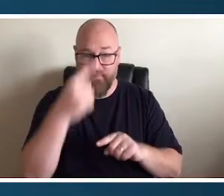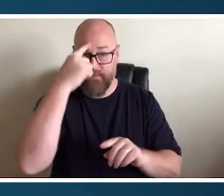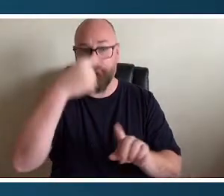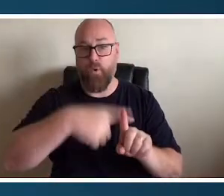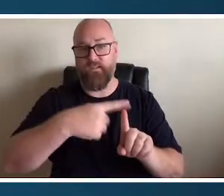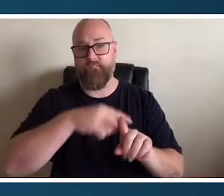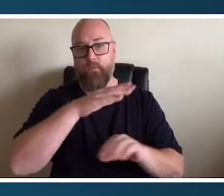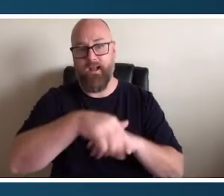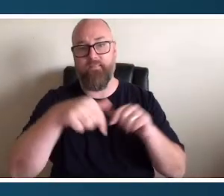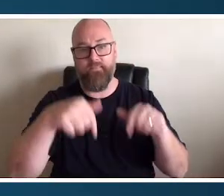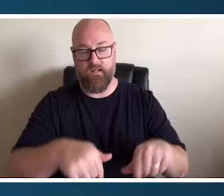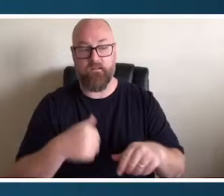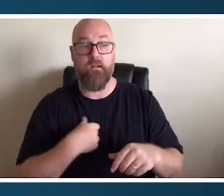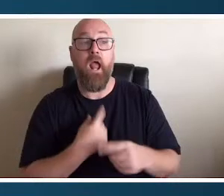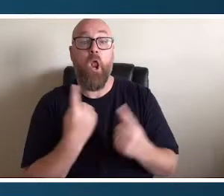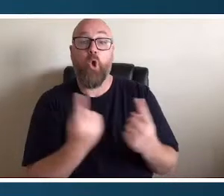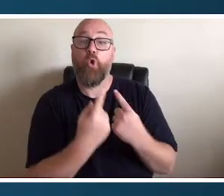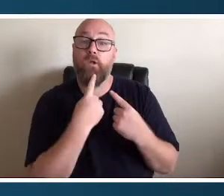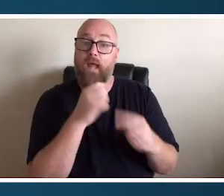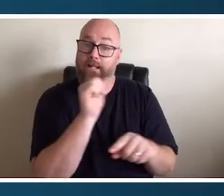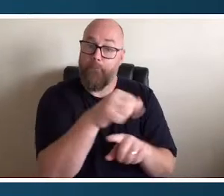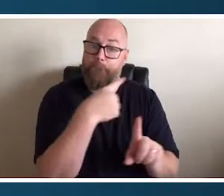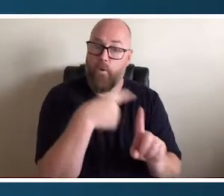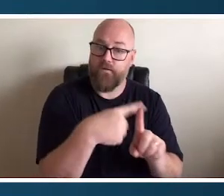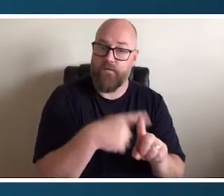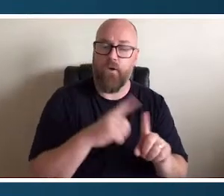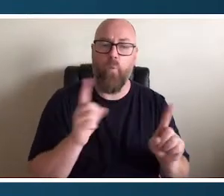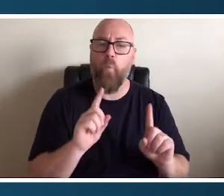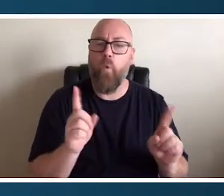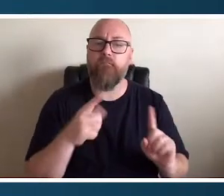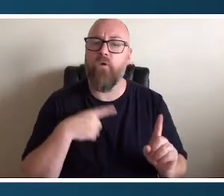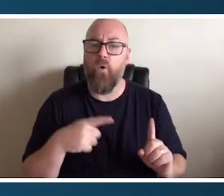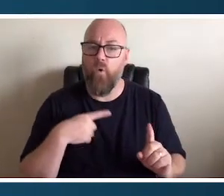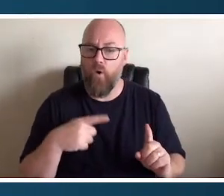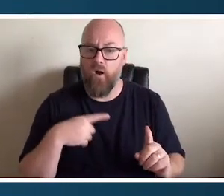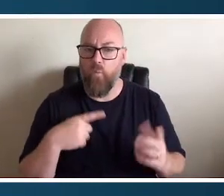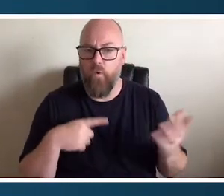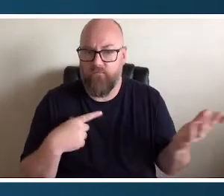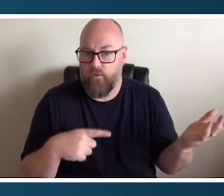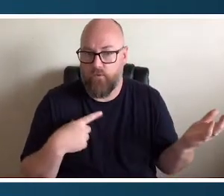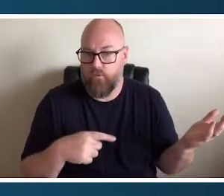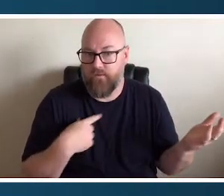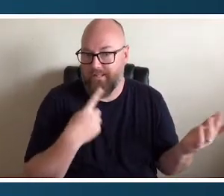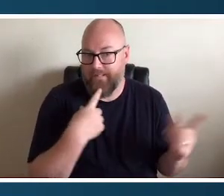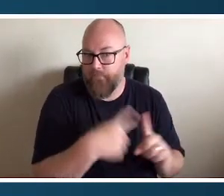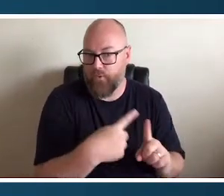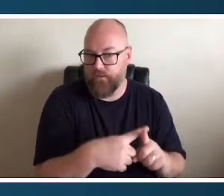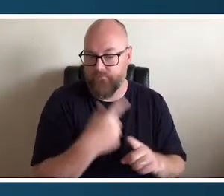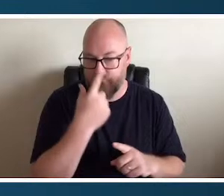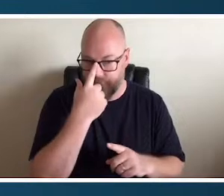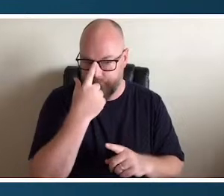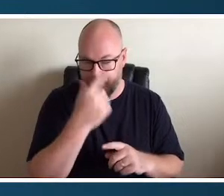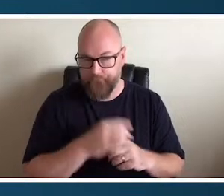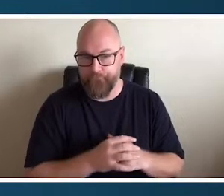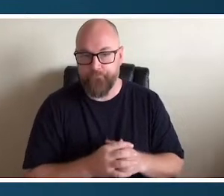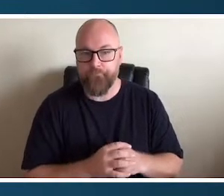say positive or very positive, what is the reason? What are the reasons for their positive perception? Then they point to